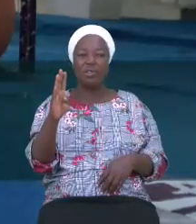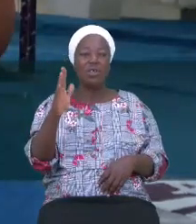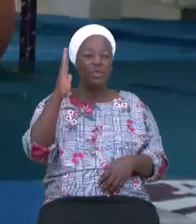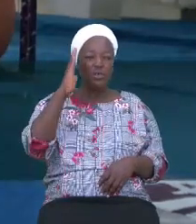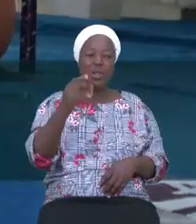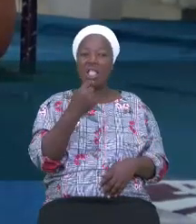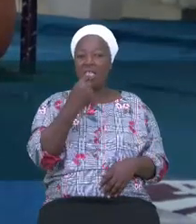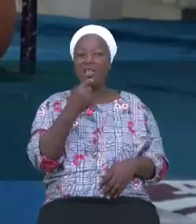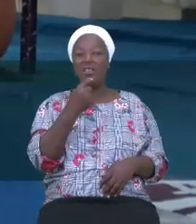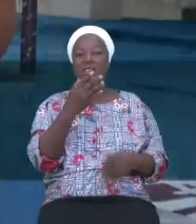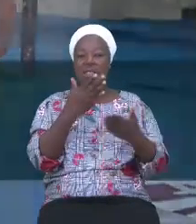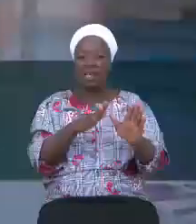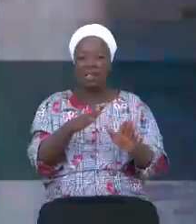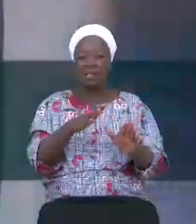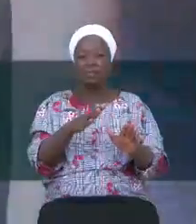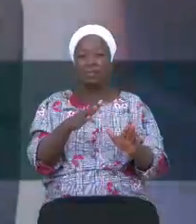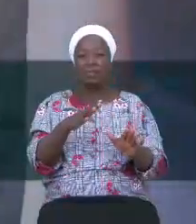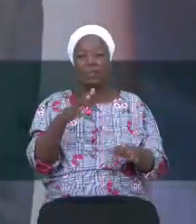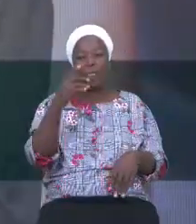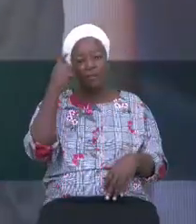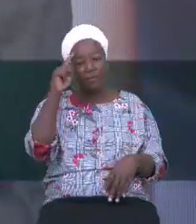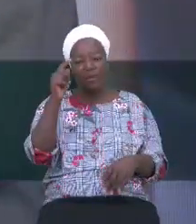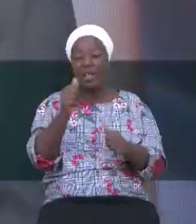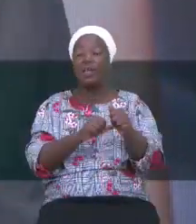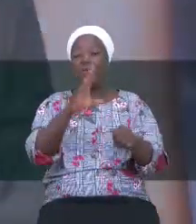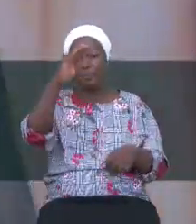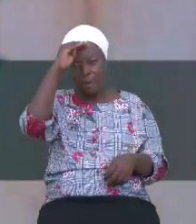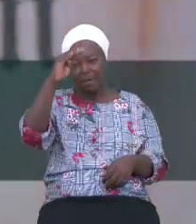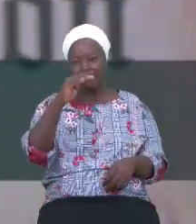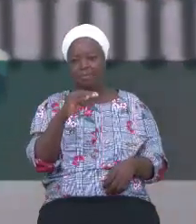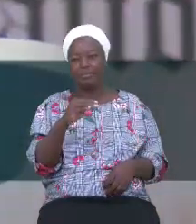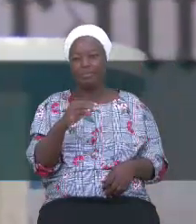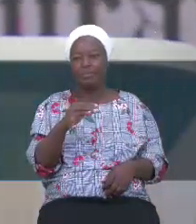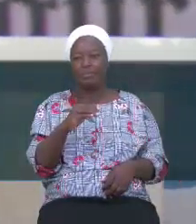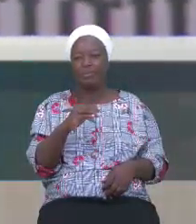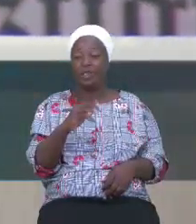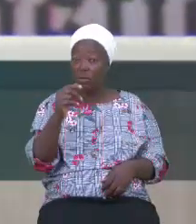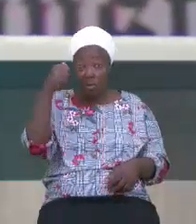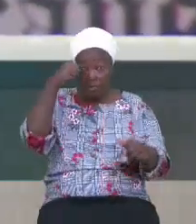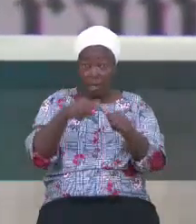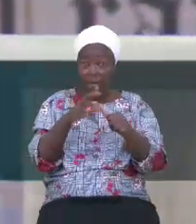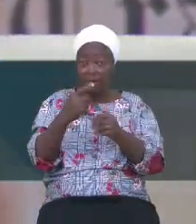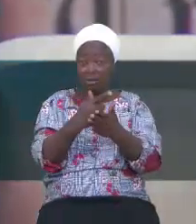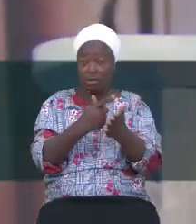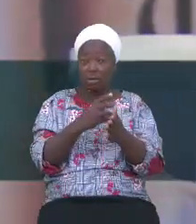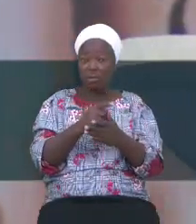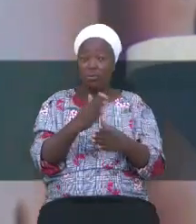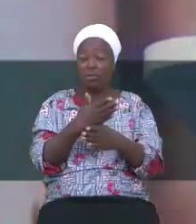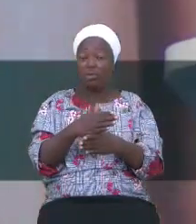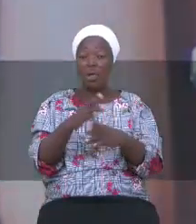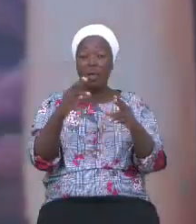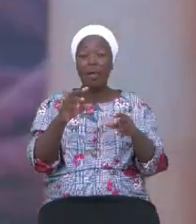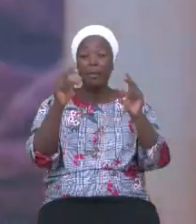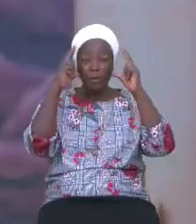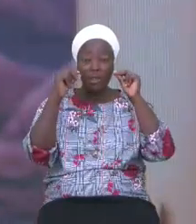should taste death for every man. Do you remember the discussion Moses and Elijah